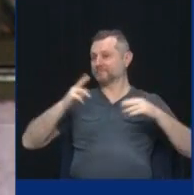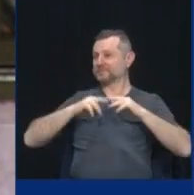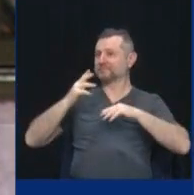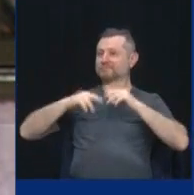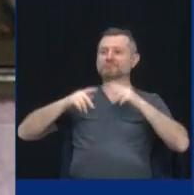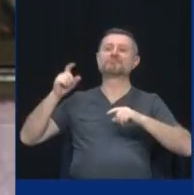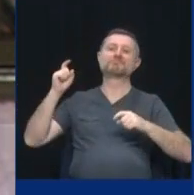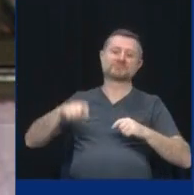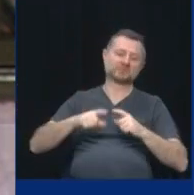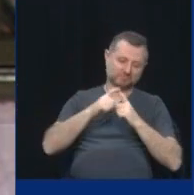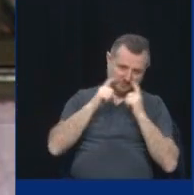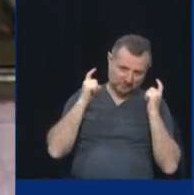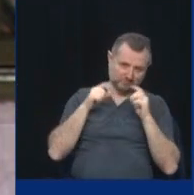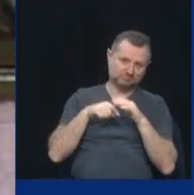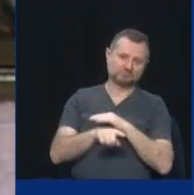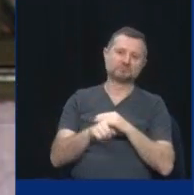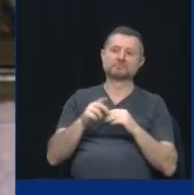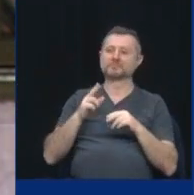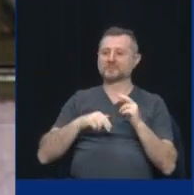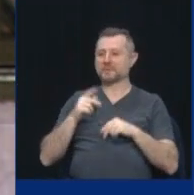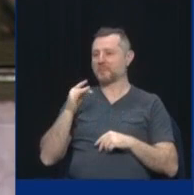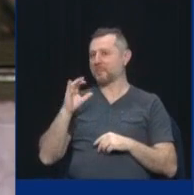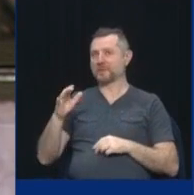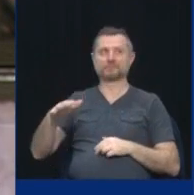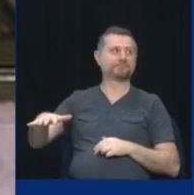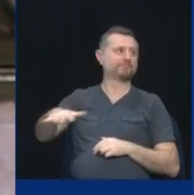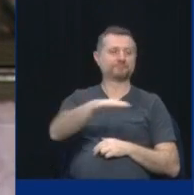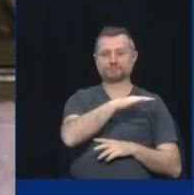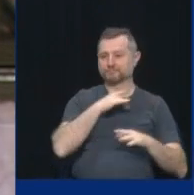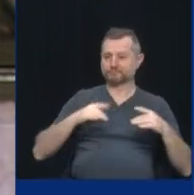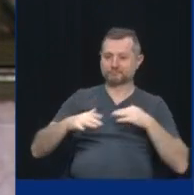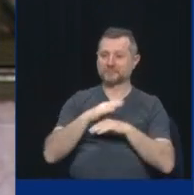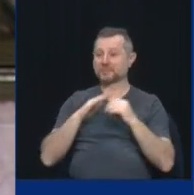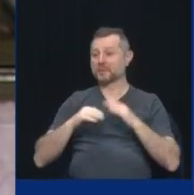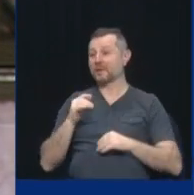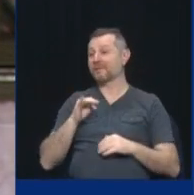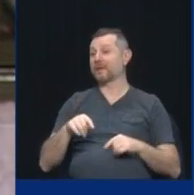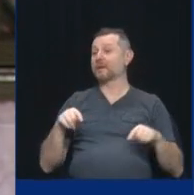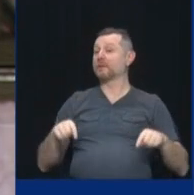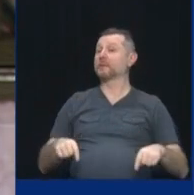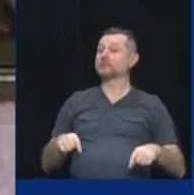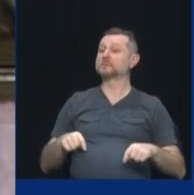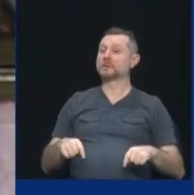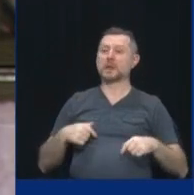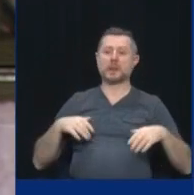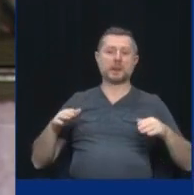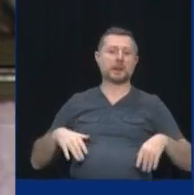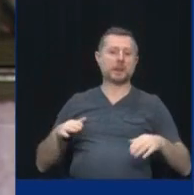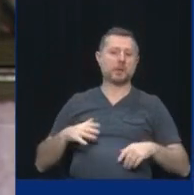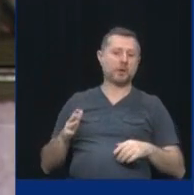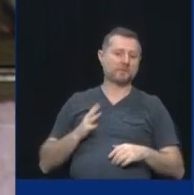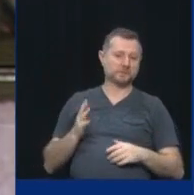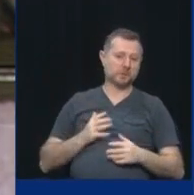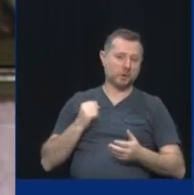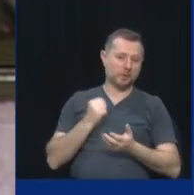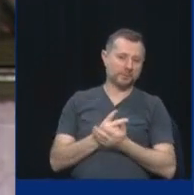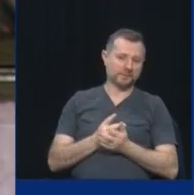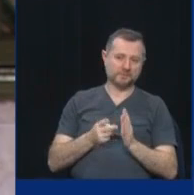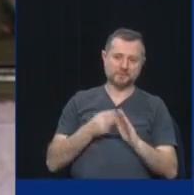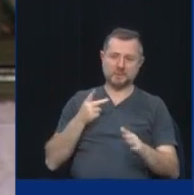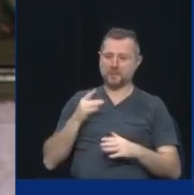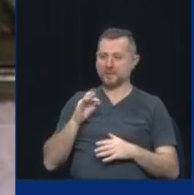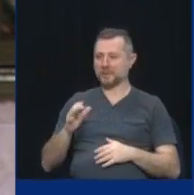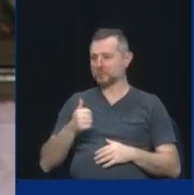wear a mask in a public transportation facility. However, it is not yet a public transportation facility. It is only a construction